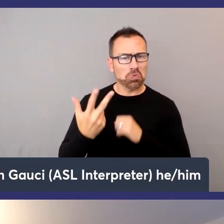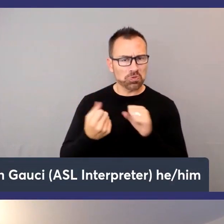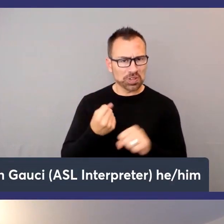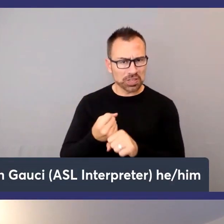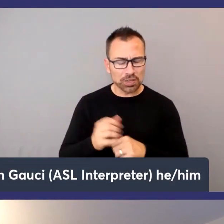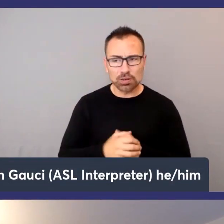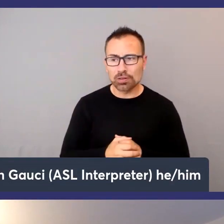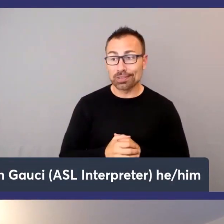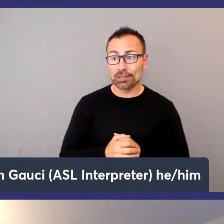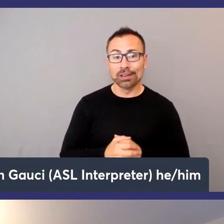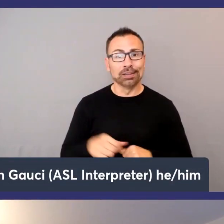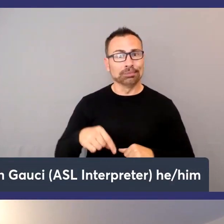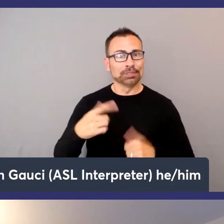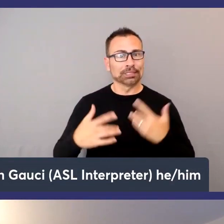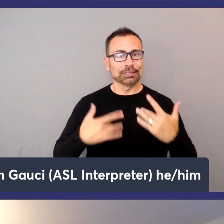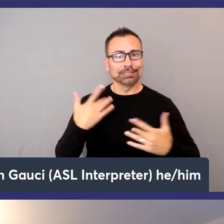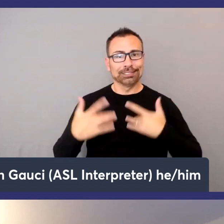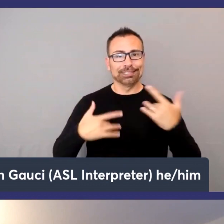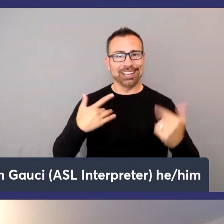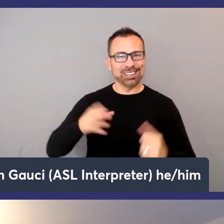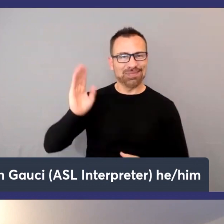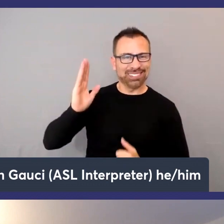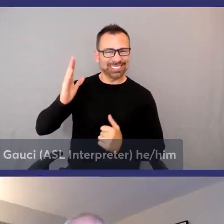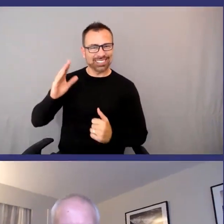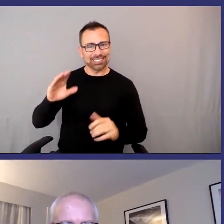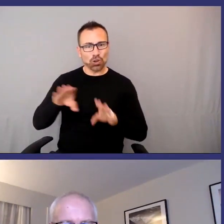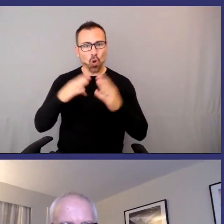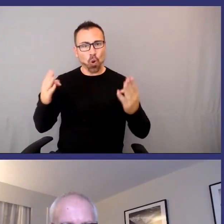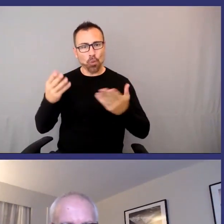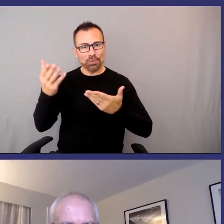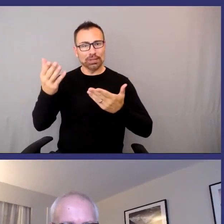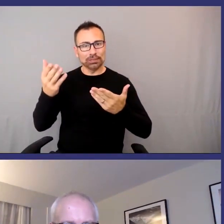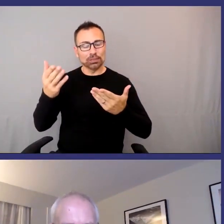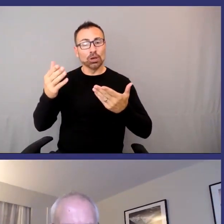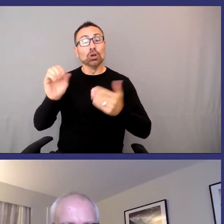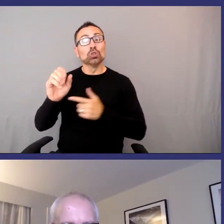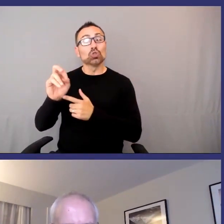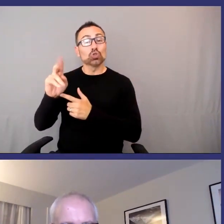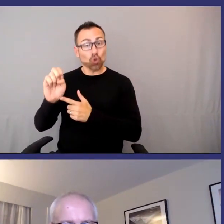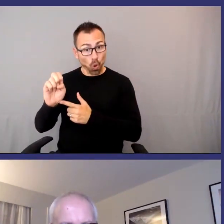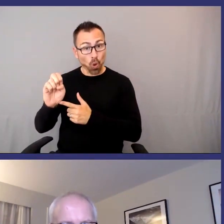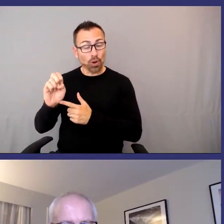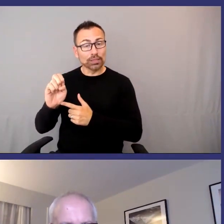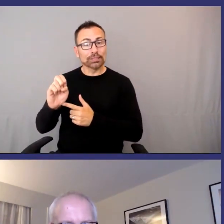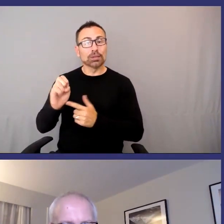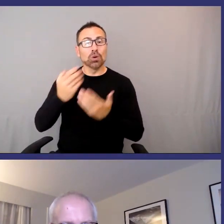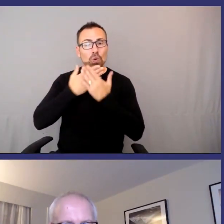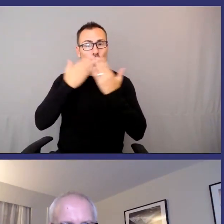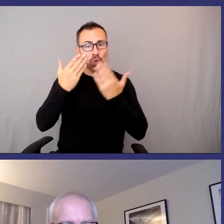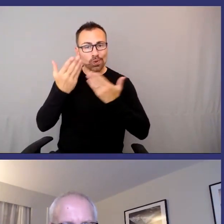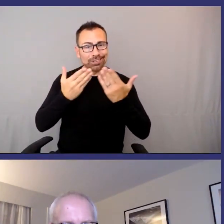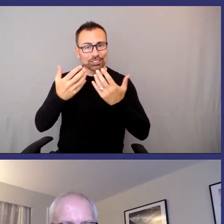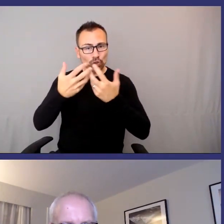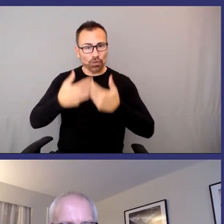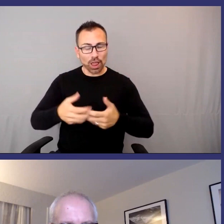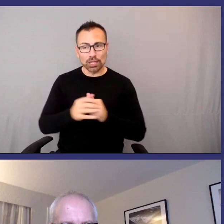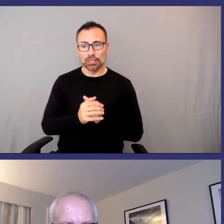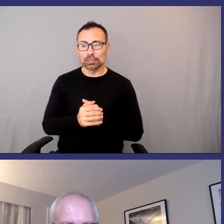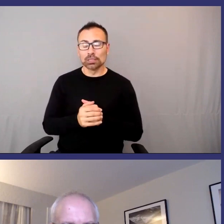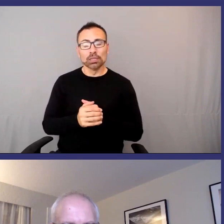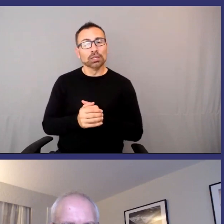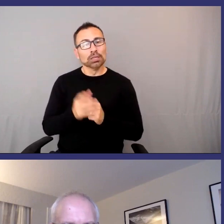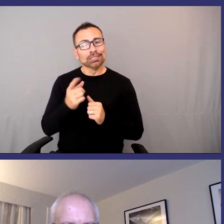super excited to be talking about OpenSearch Serverless and representing our team. You know, we've been working for a while on this, so